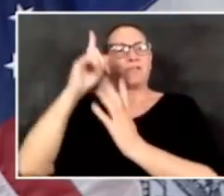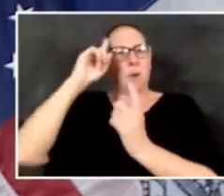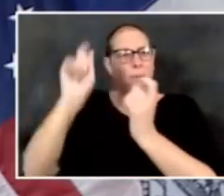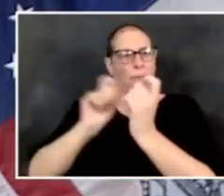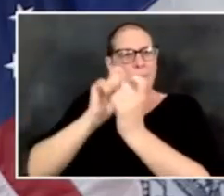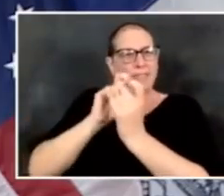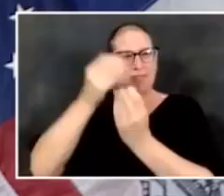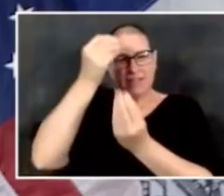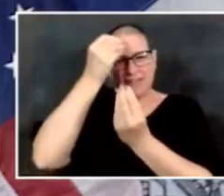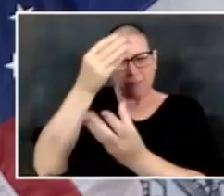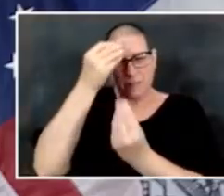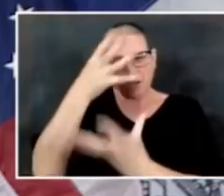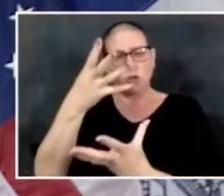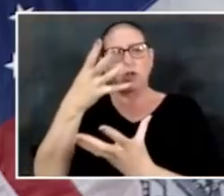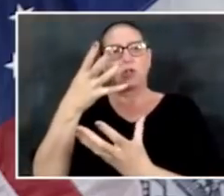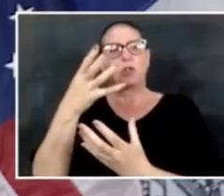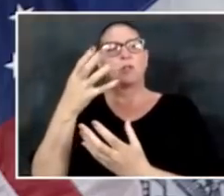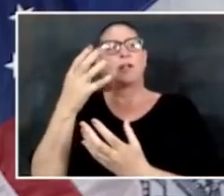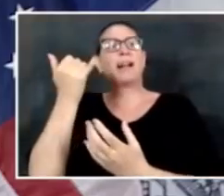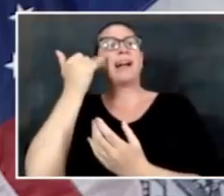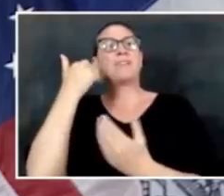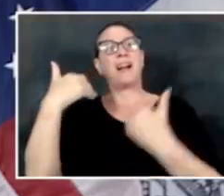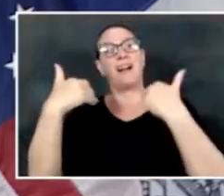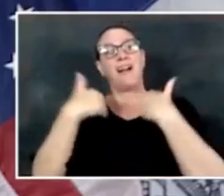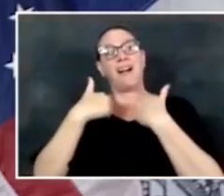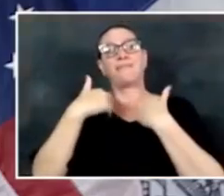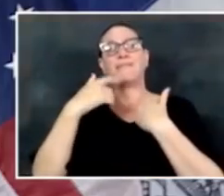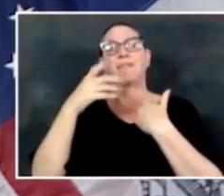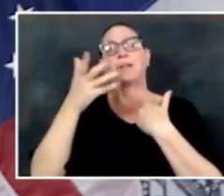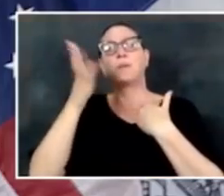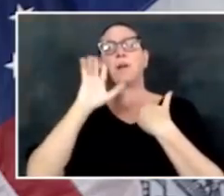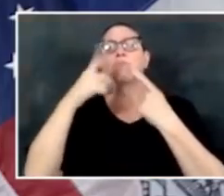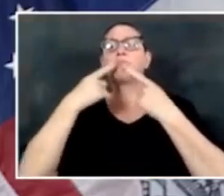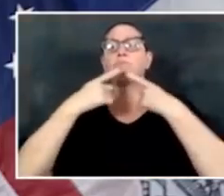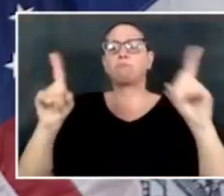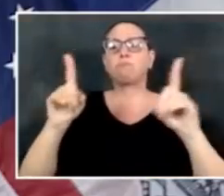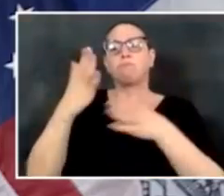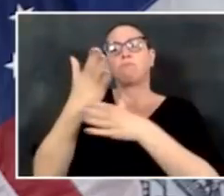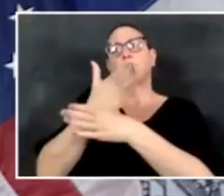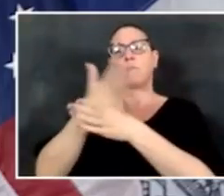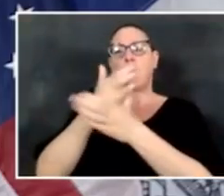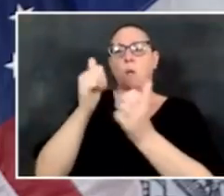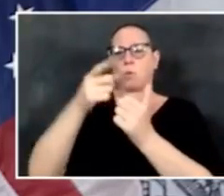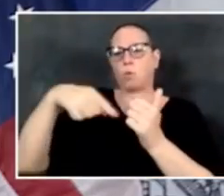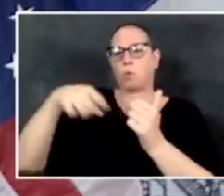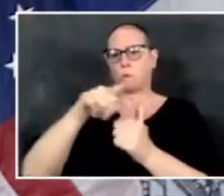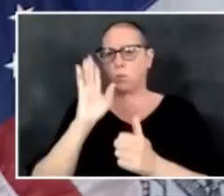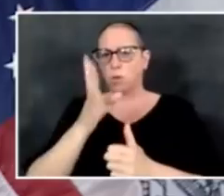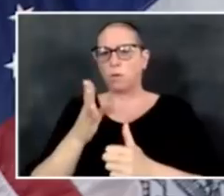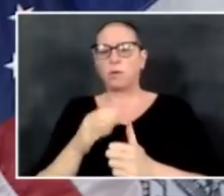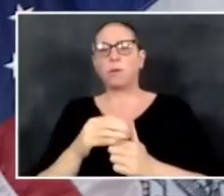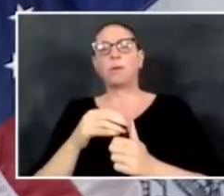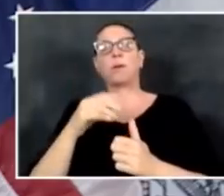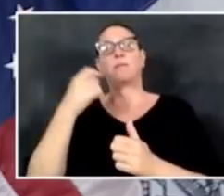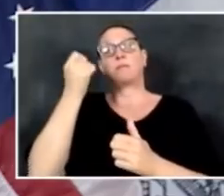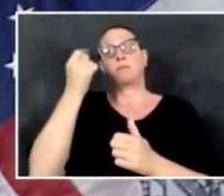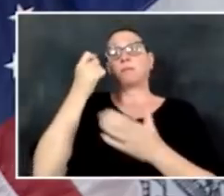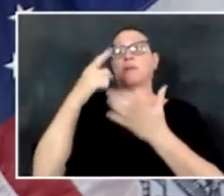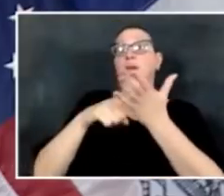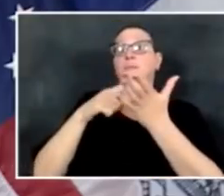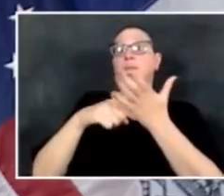enforcement, we get out. Obviously, enforcement takes many forms. We've talked about this for a long time. If it